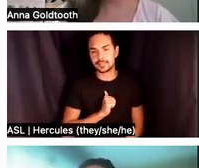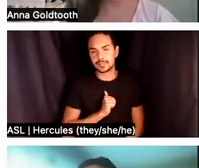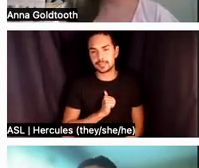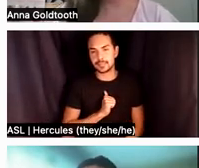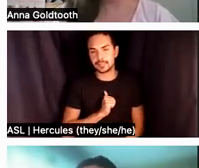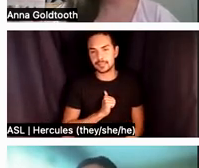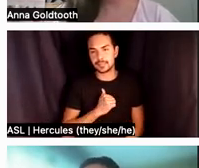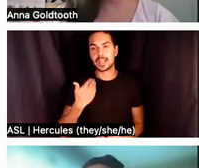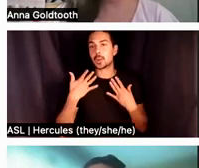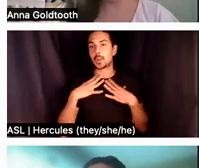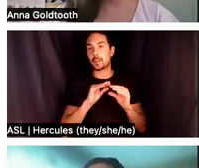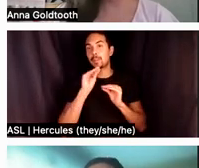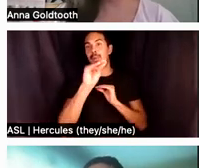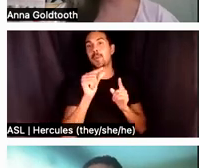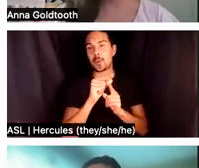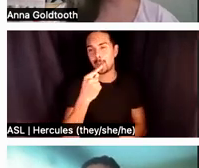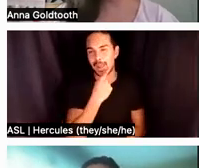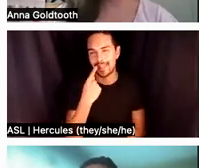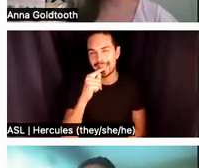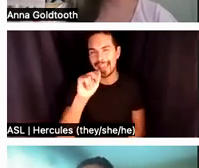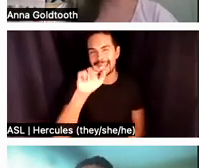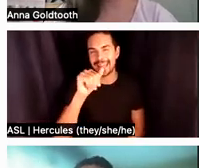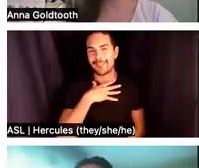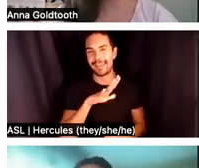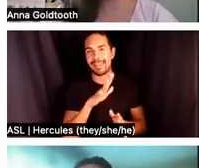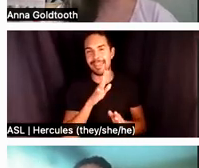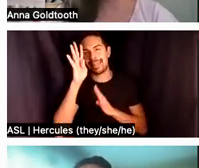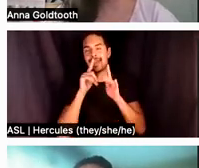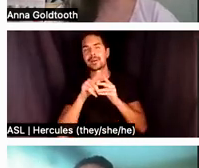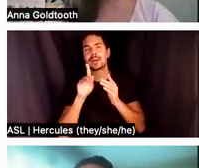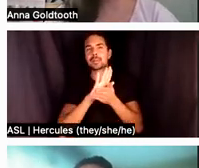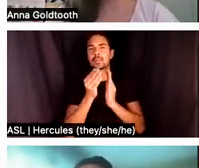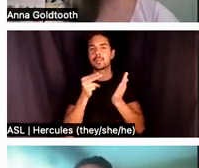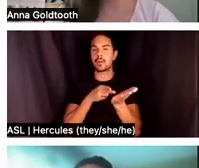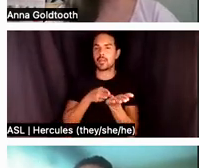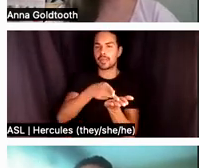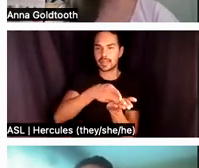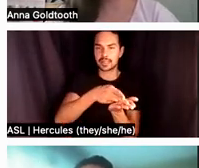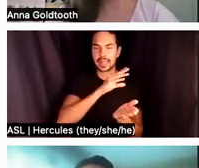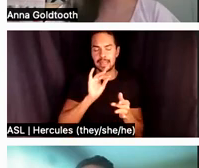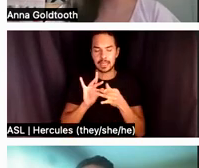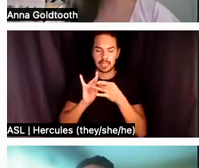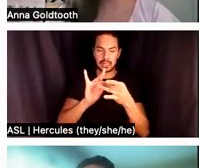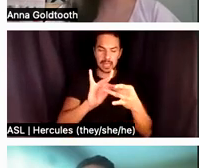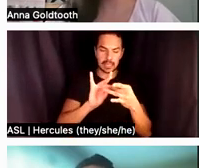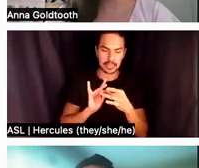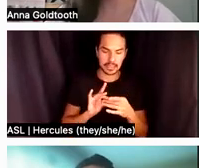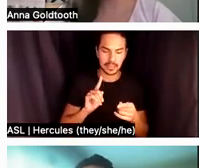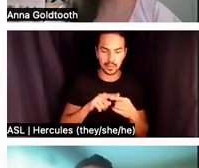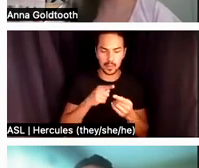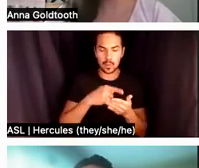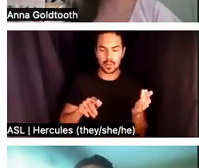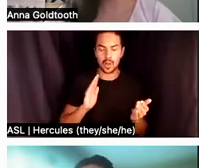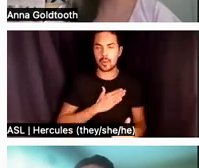I don't want to put words in your mouth, Anna, but to be very authentic and connected to what our feelings